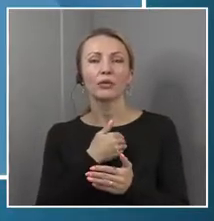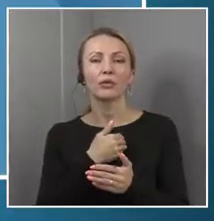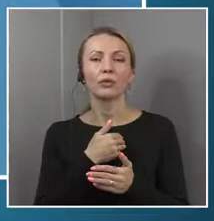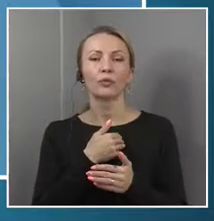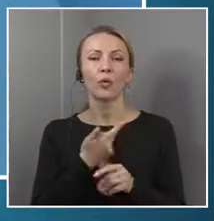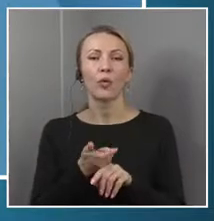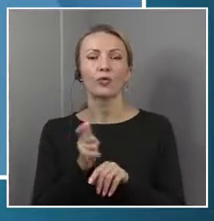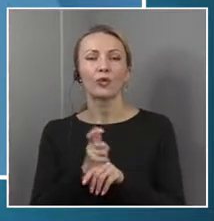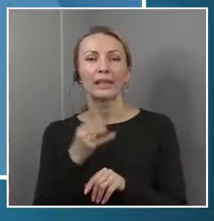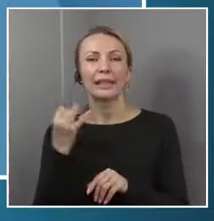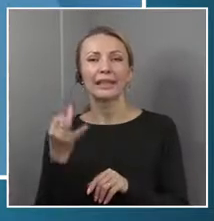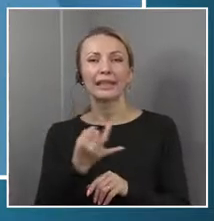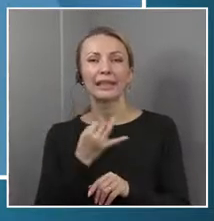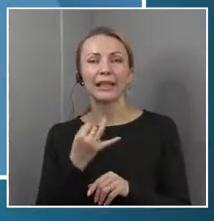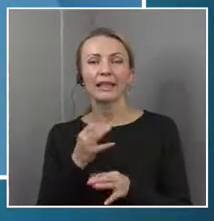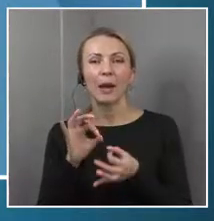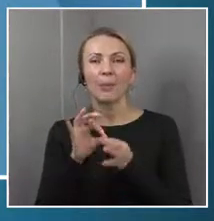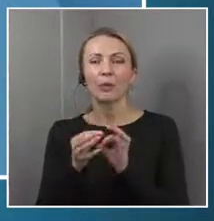Bogdan.